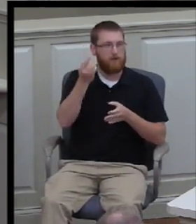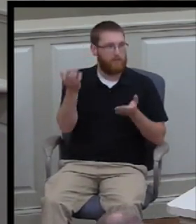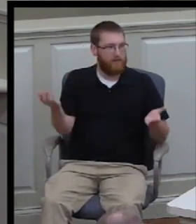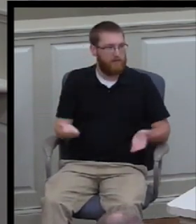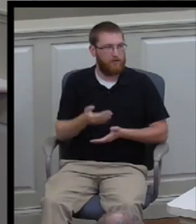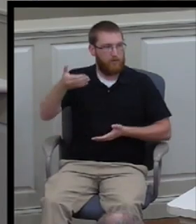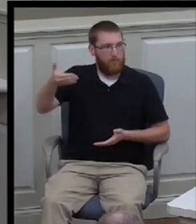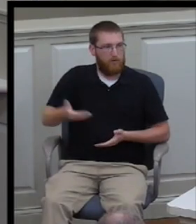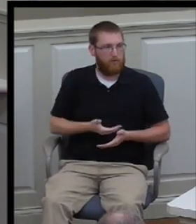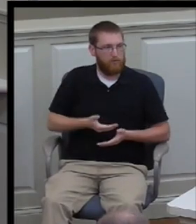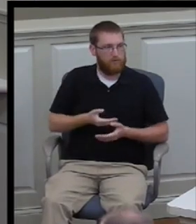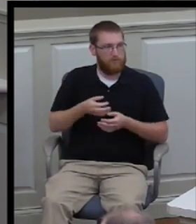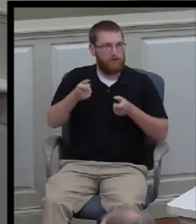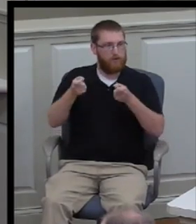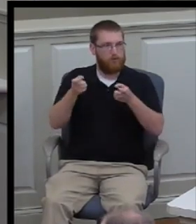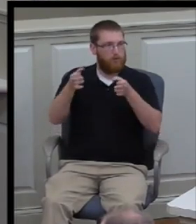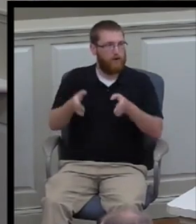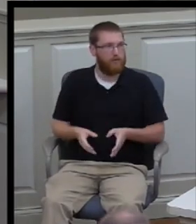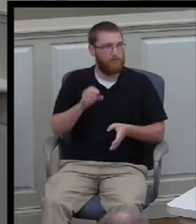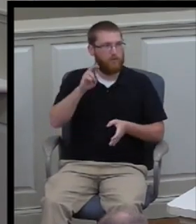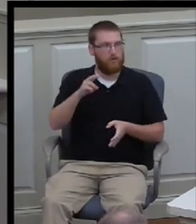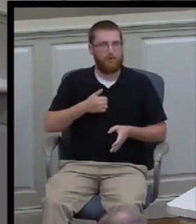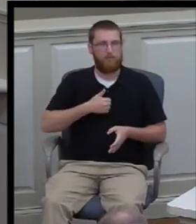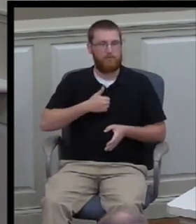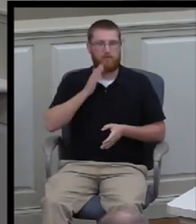make the introduction, or if you want me just to